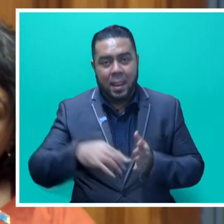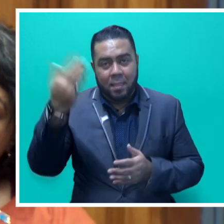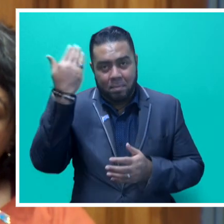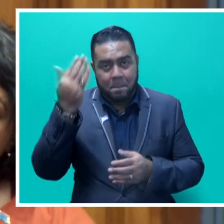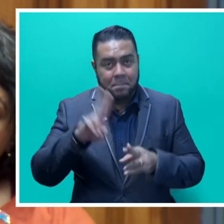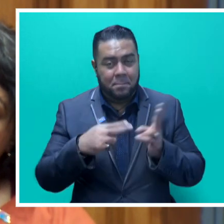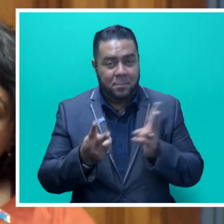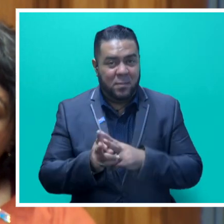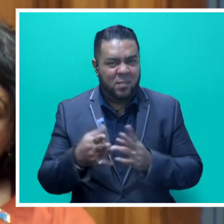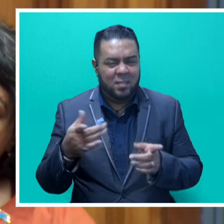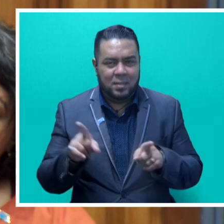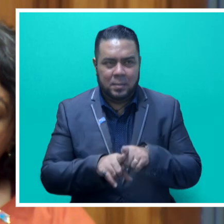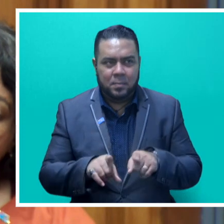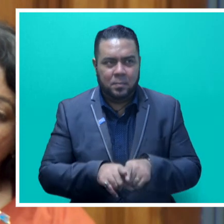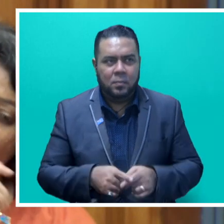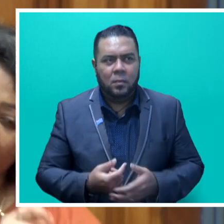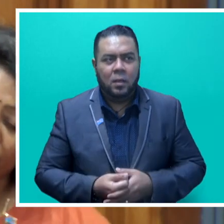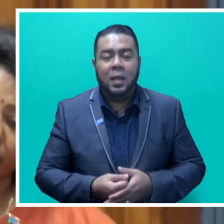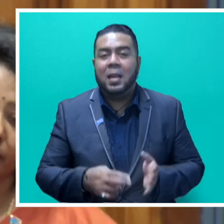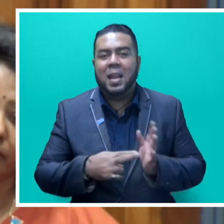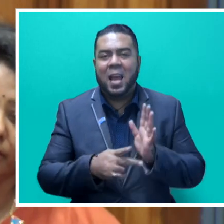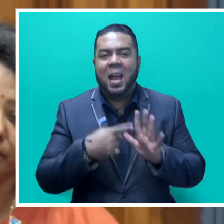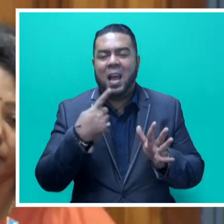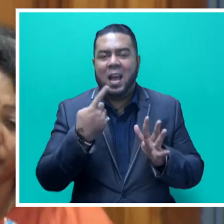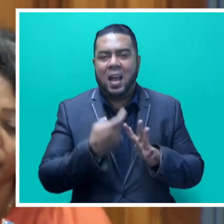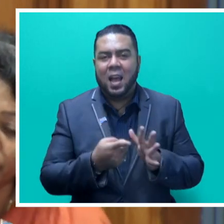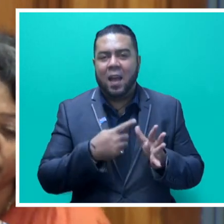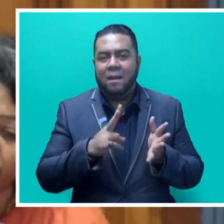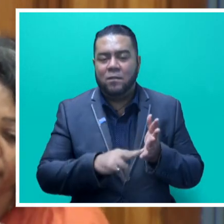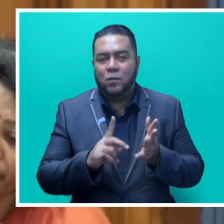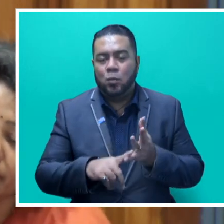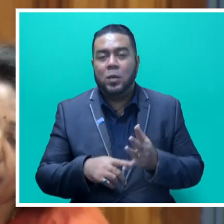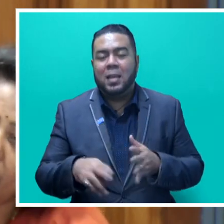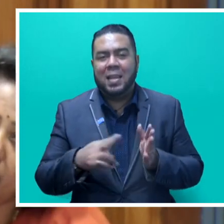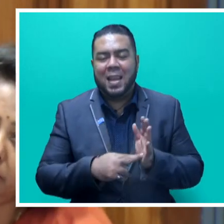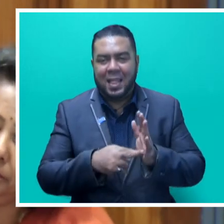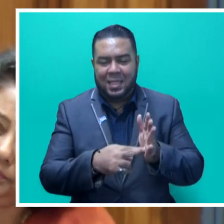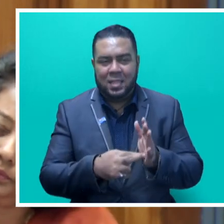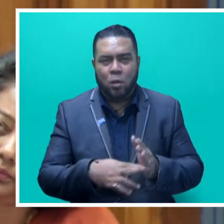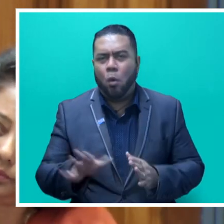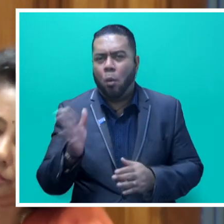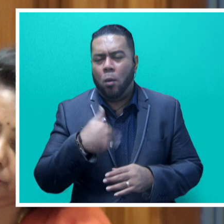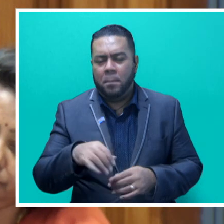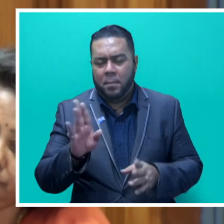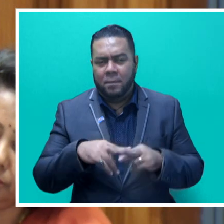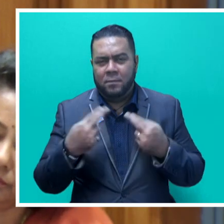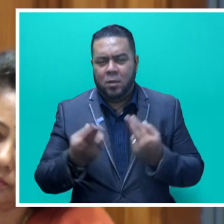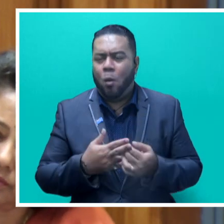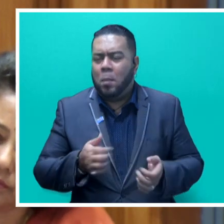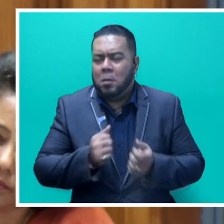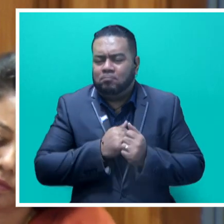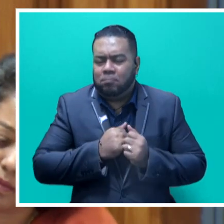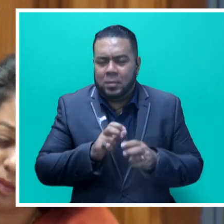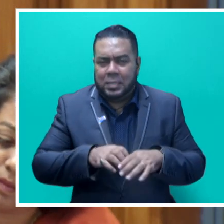My father's Wasu through my Tayaleni of Nakaw in 90. My father's siblings and their families, all our much beloved